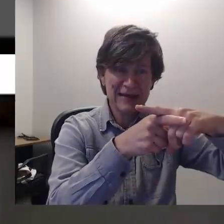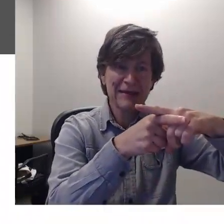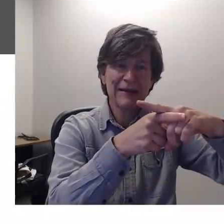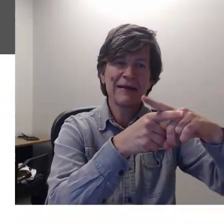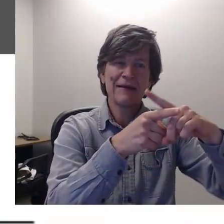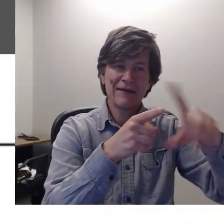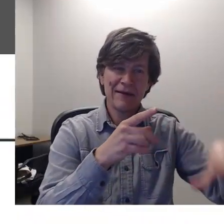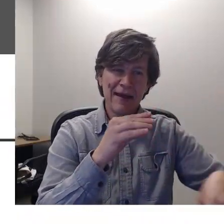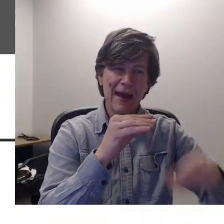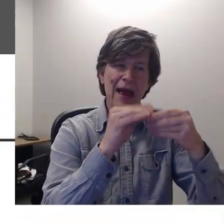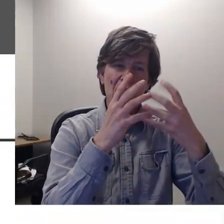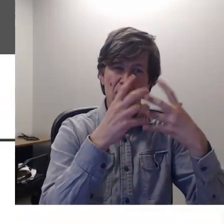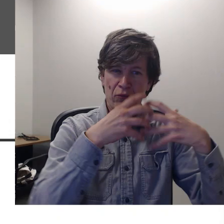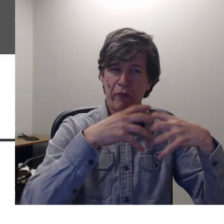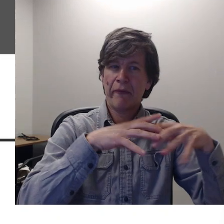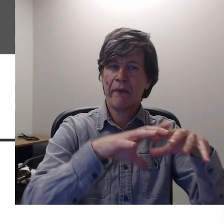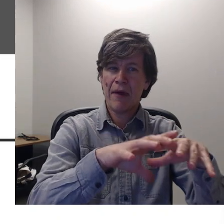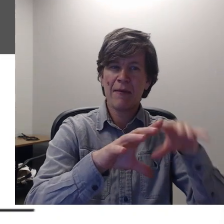image.